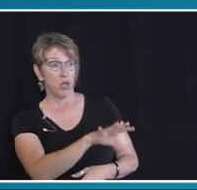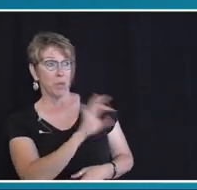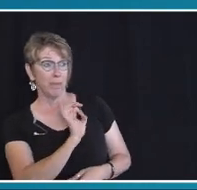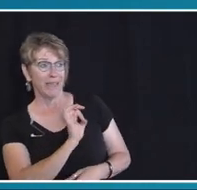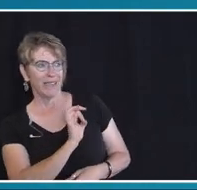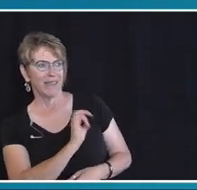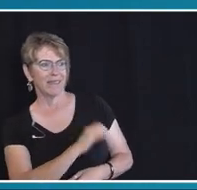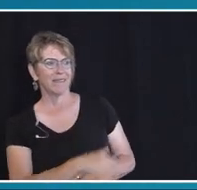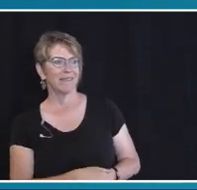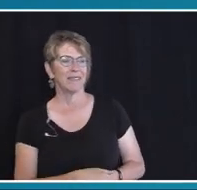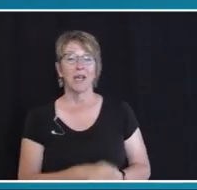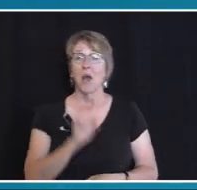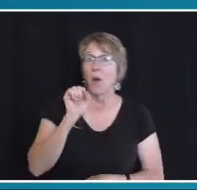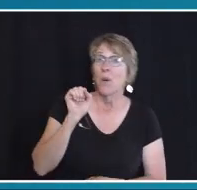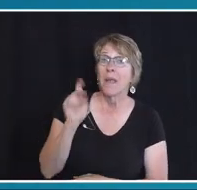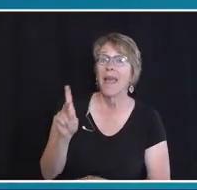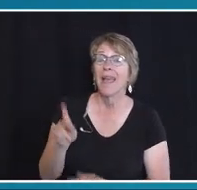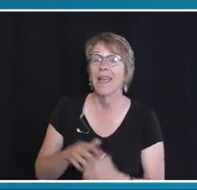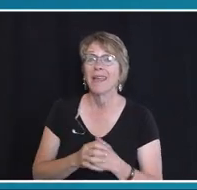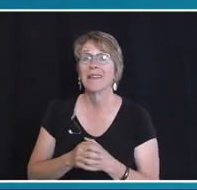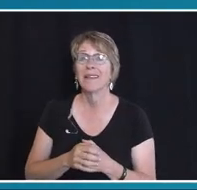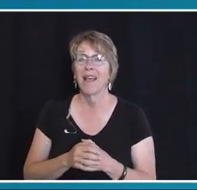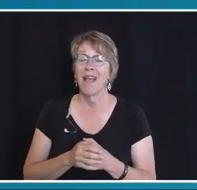to. Okay.